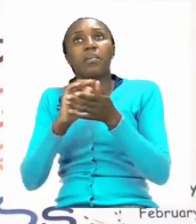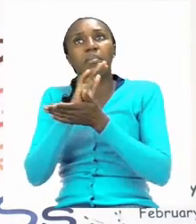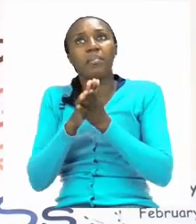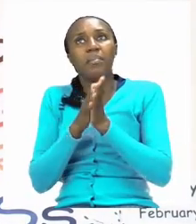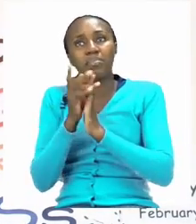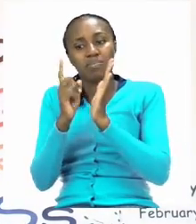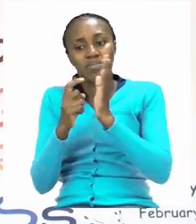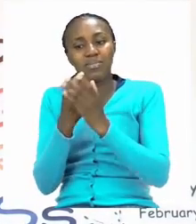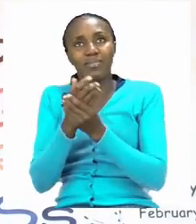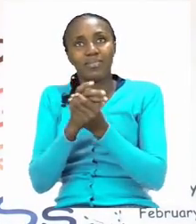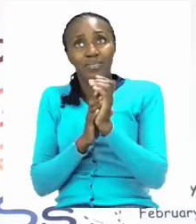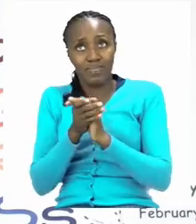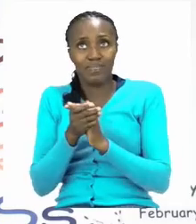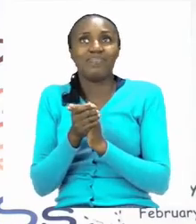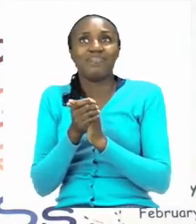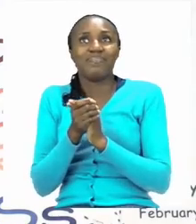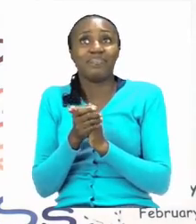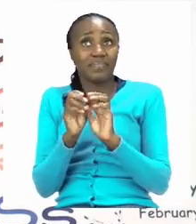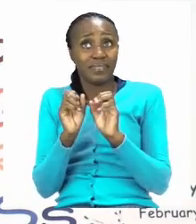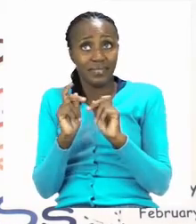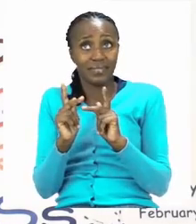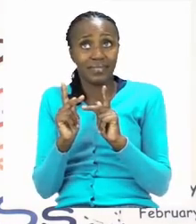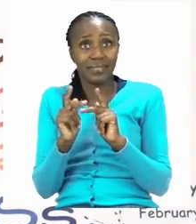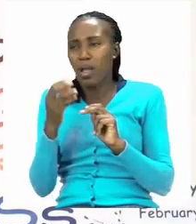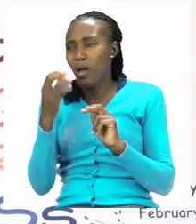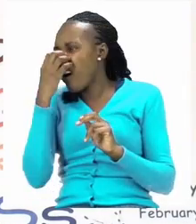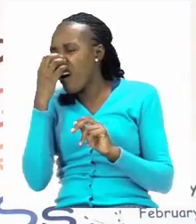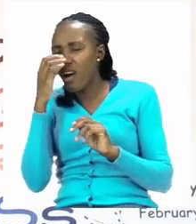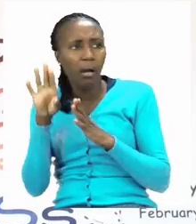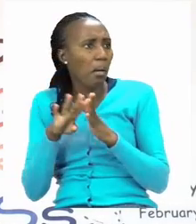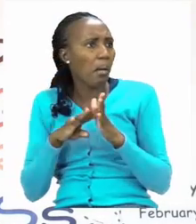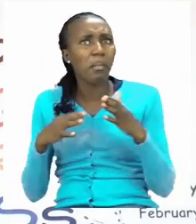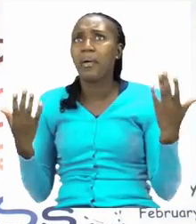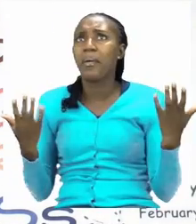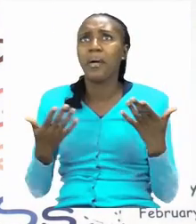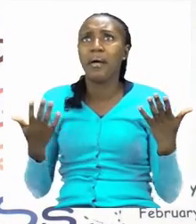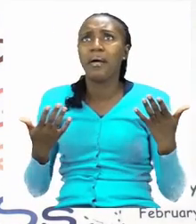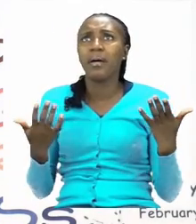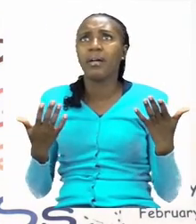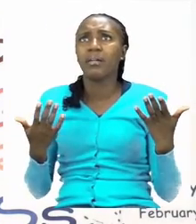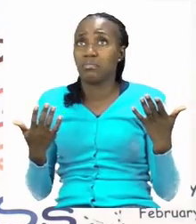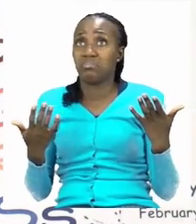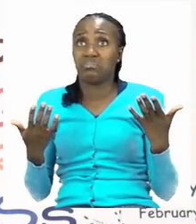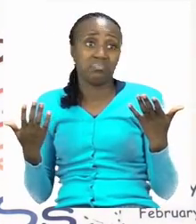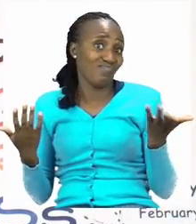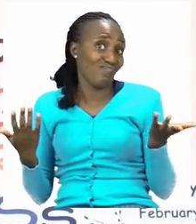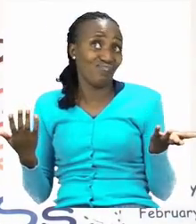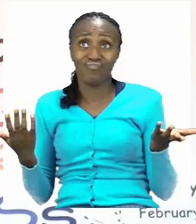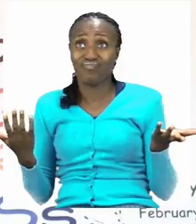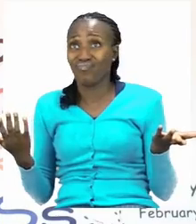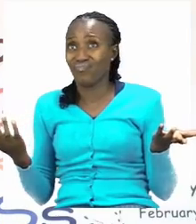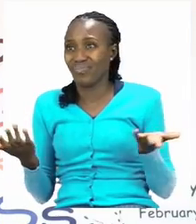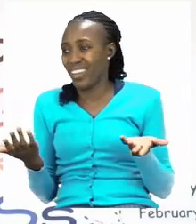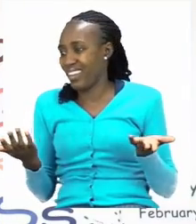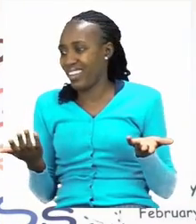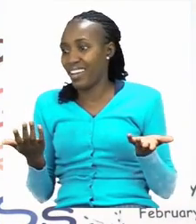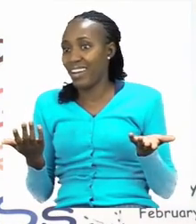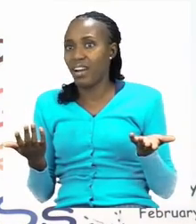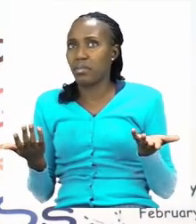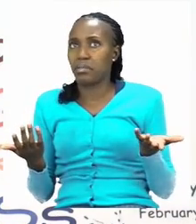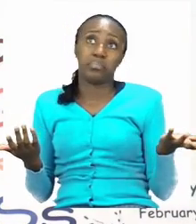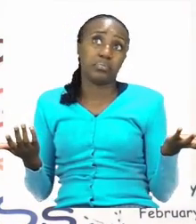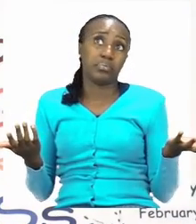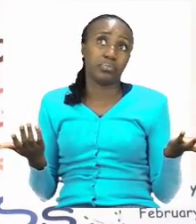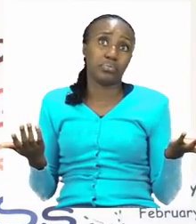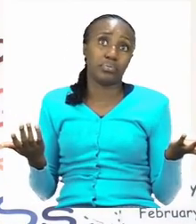you touch anything else. Sashi said he was going to come and surprise me, but I'm not sure if he's around. I think he's playing